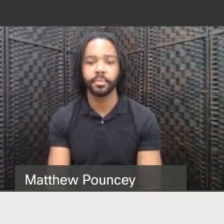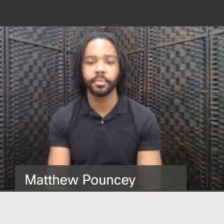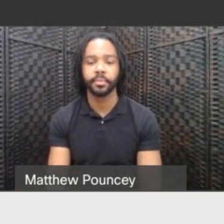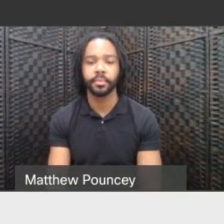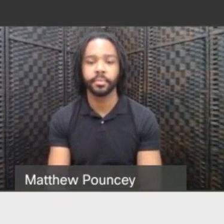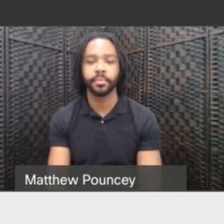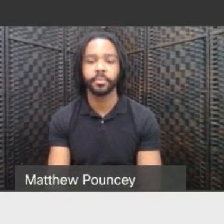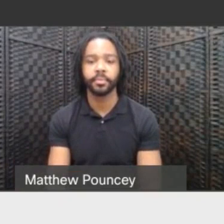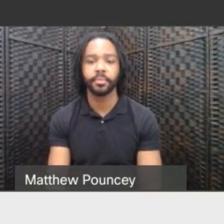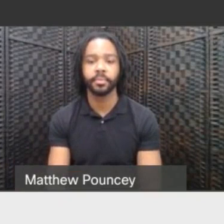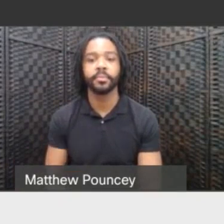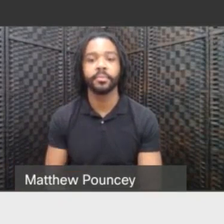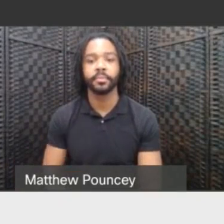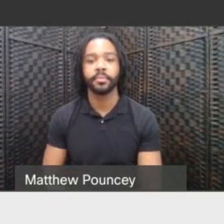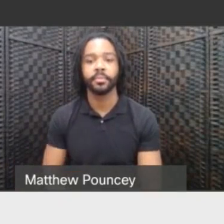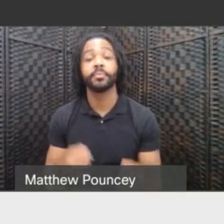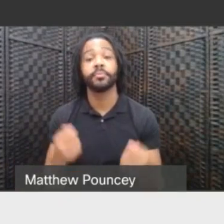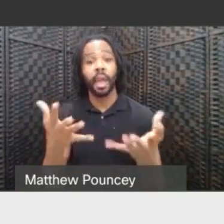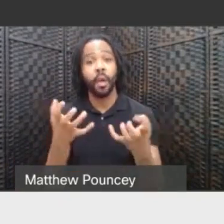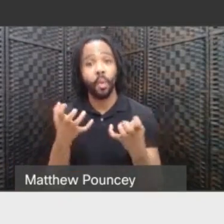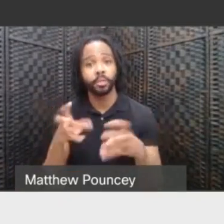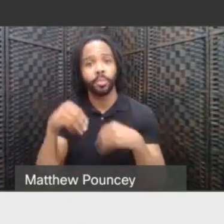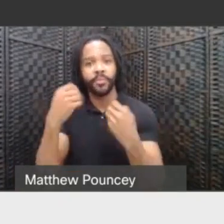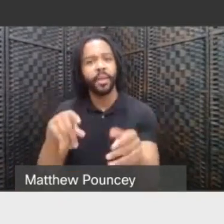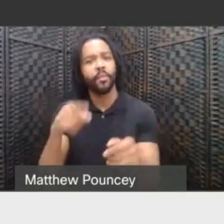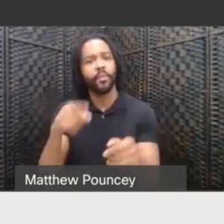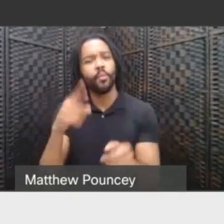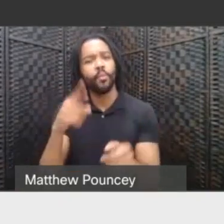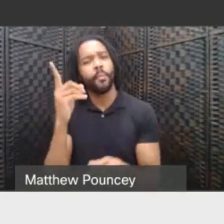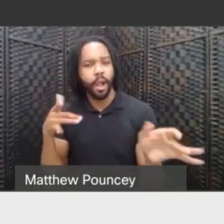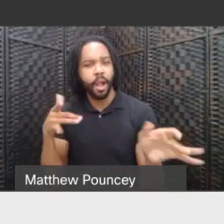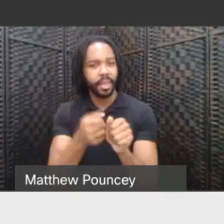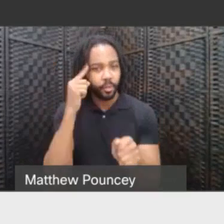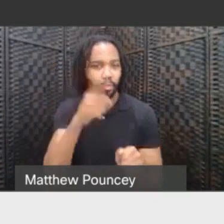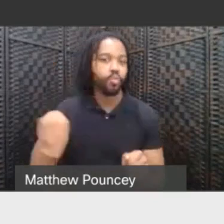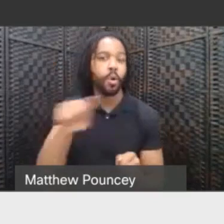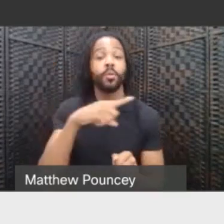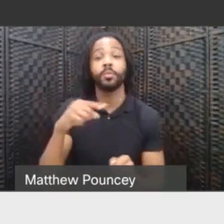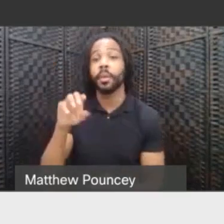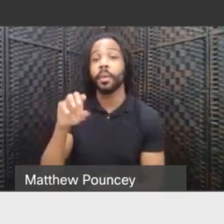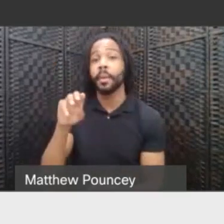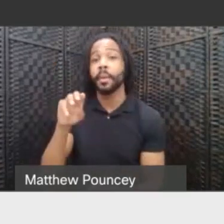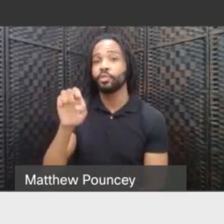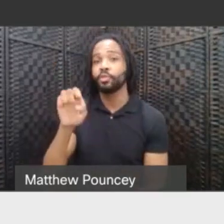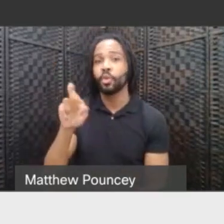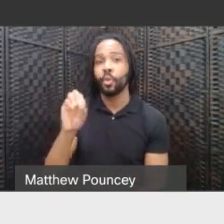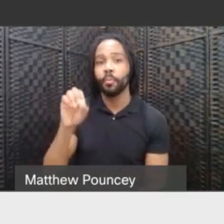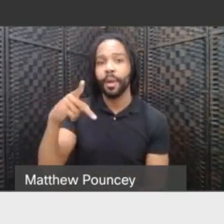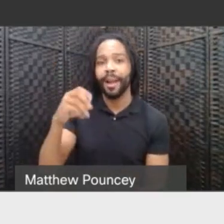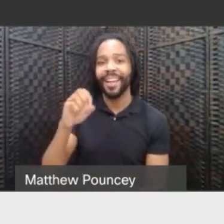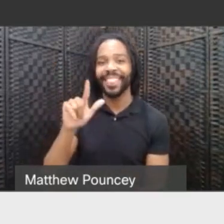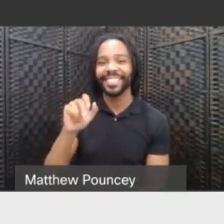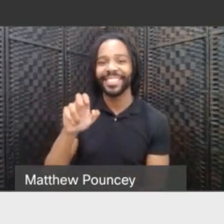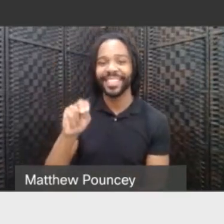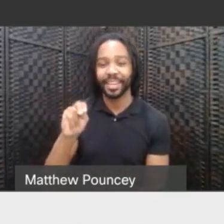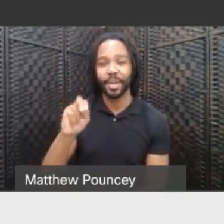So I wanted to provide one other update for folks. The Metropolitan Washington, sorry,